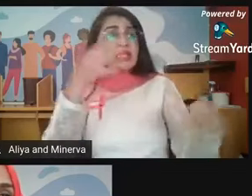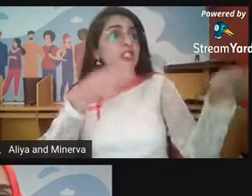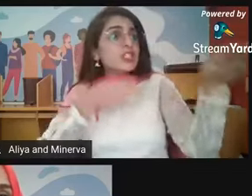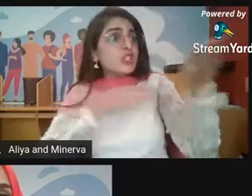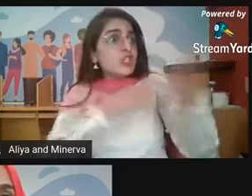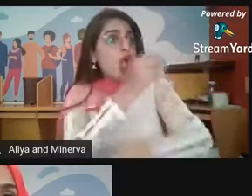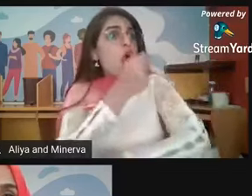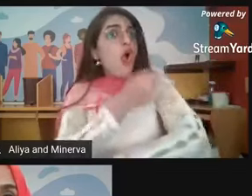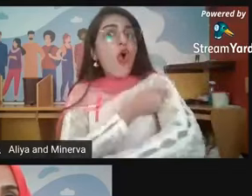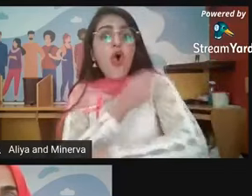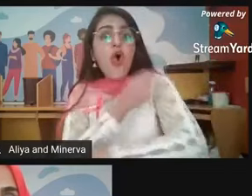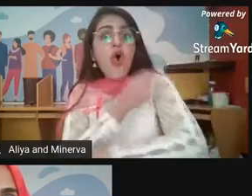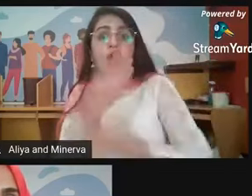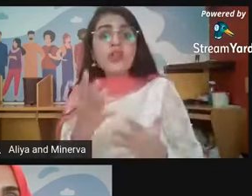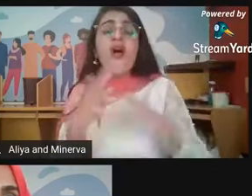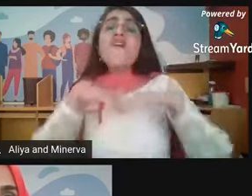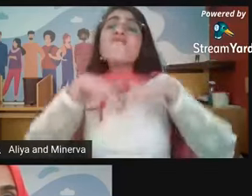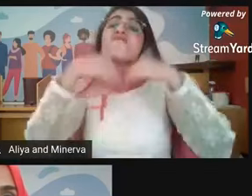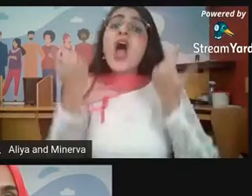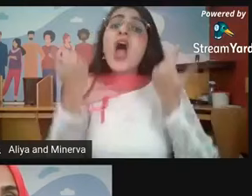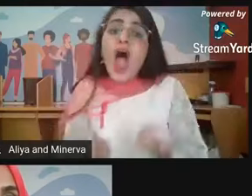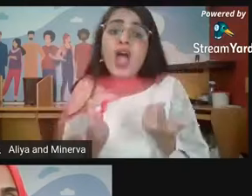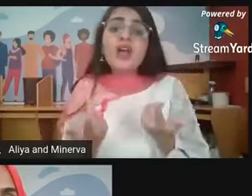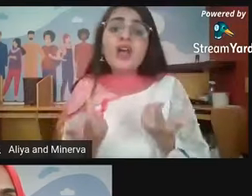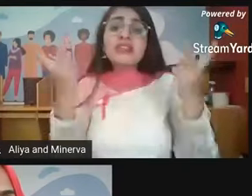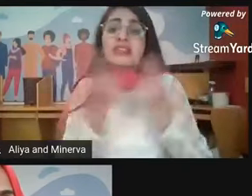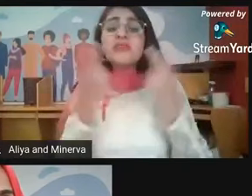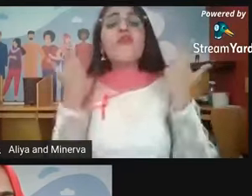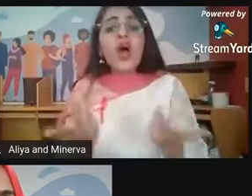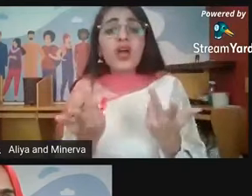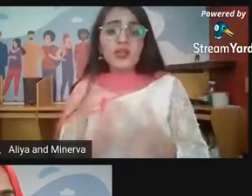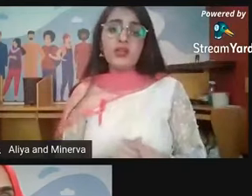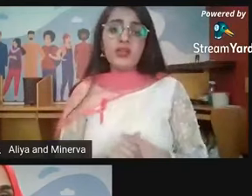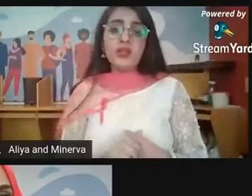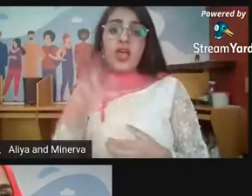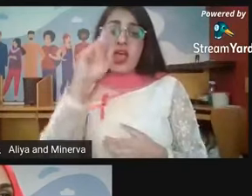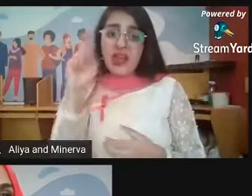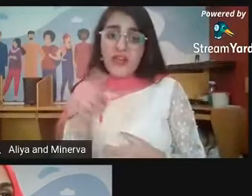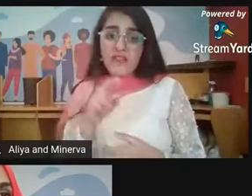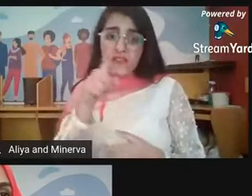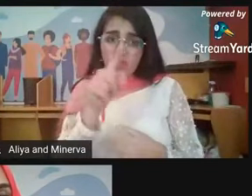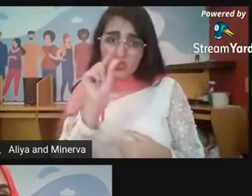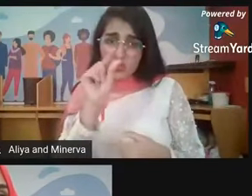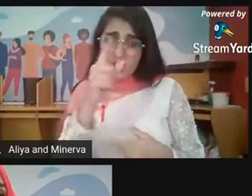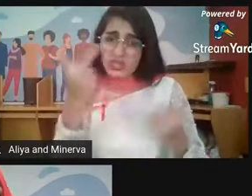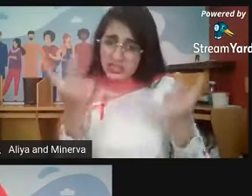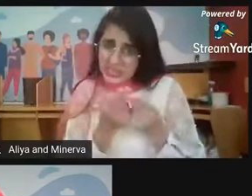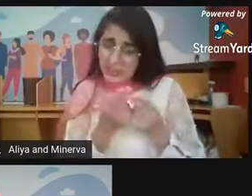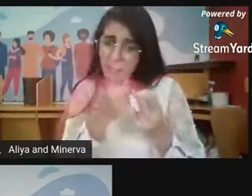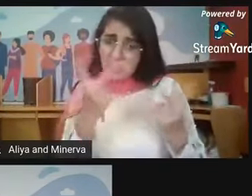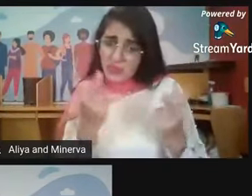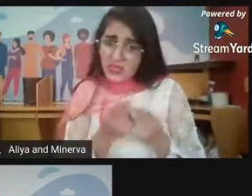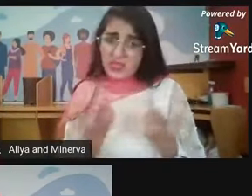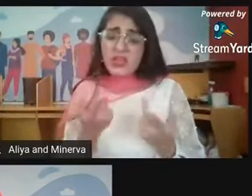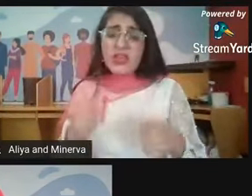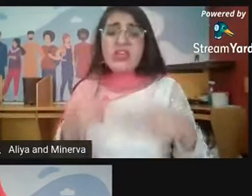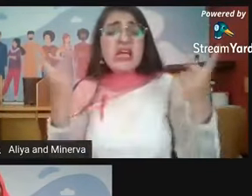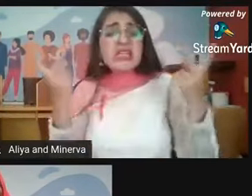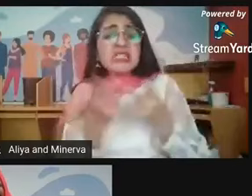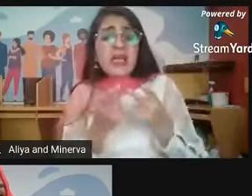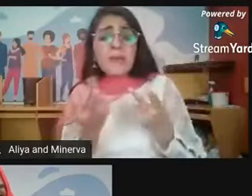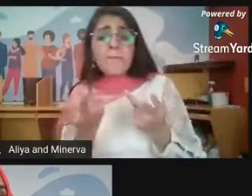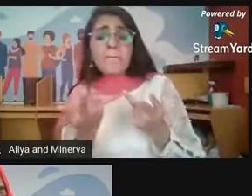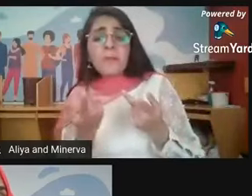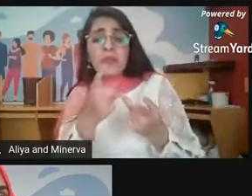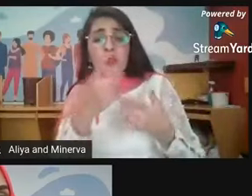I wonder why they are doing such, what, Rifat, would you like to comment on something? Because these days, women are